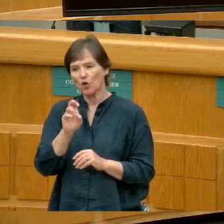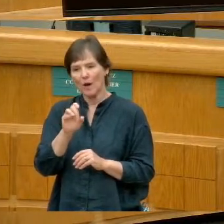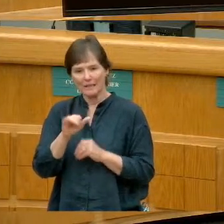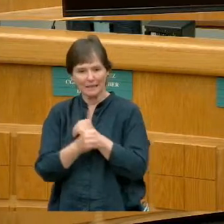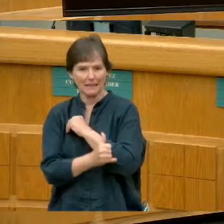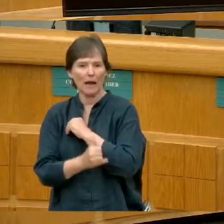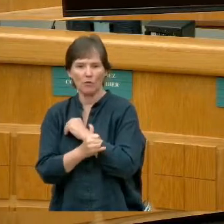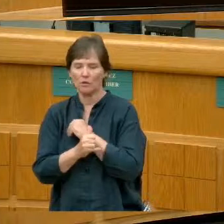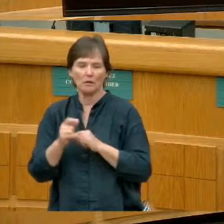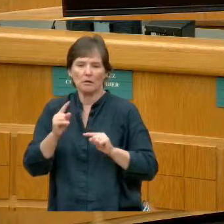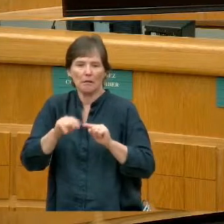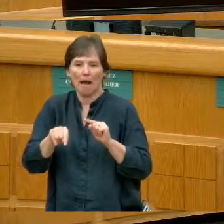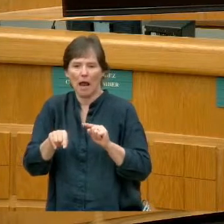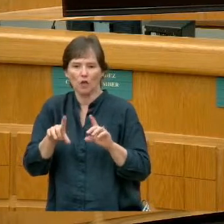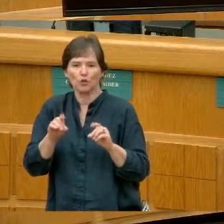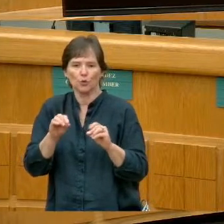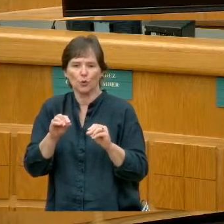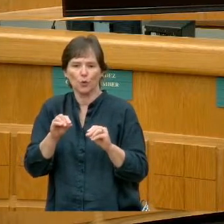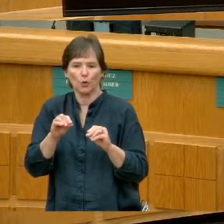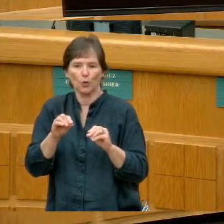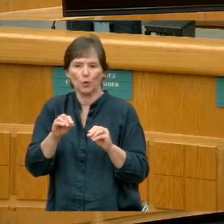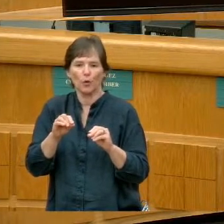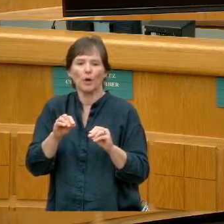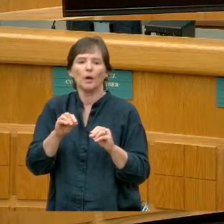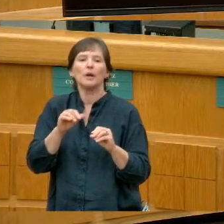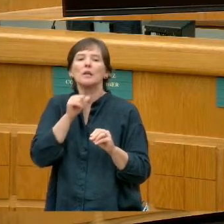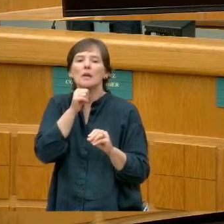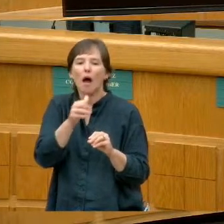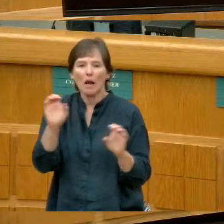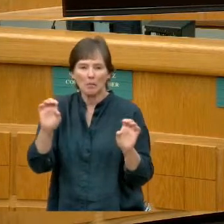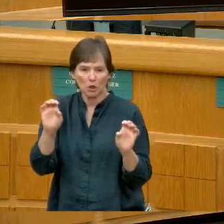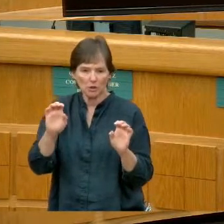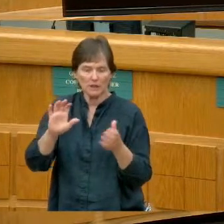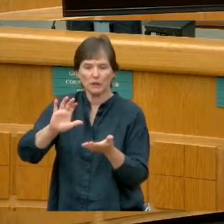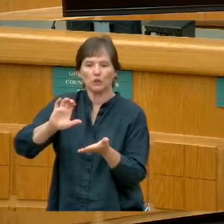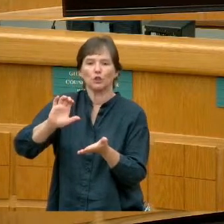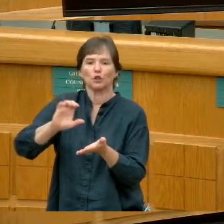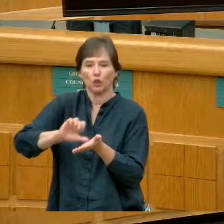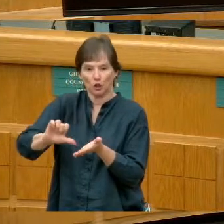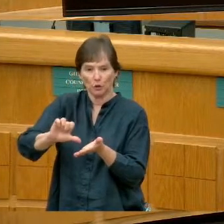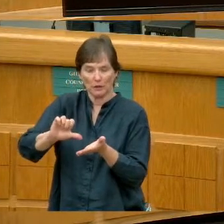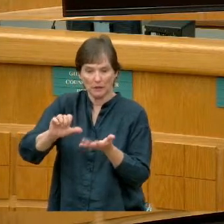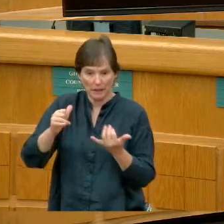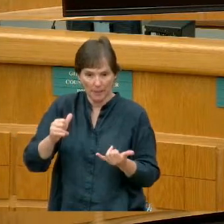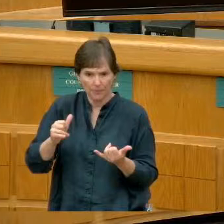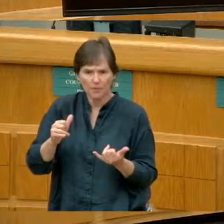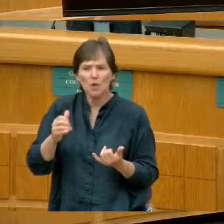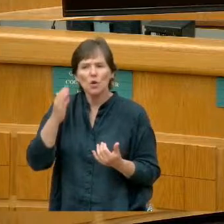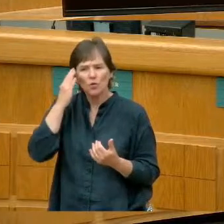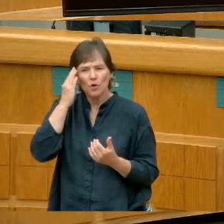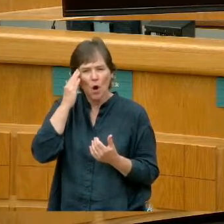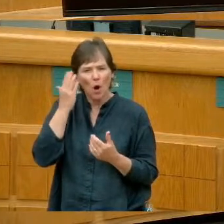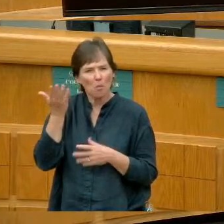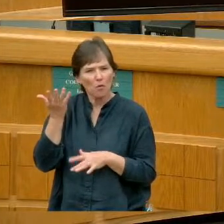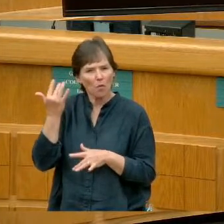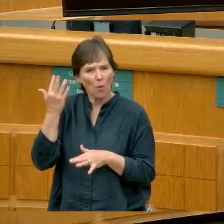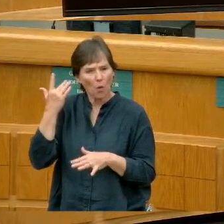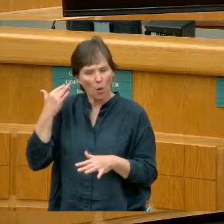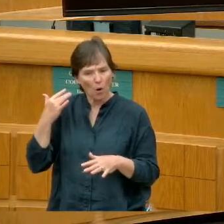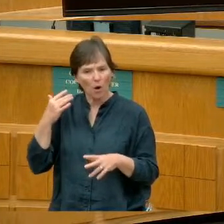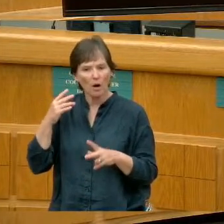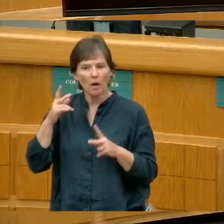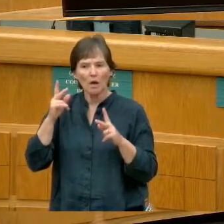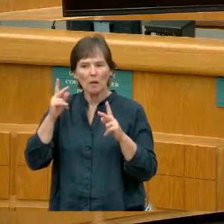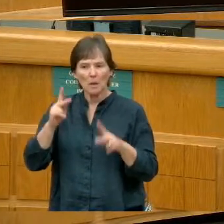your doctors. We know that when this ban was implemented earlier this year, many patients stopped getting treatment and they heard